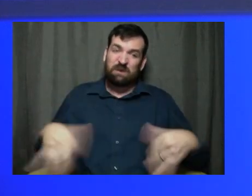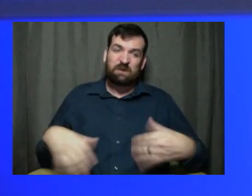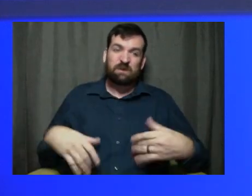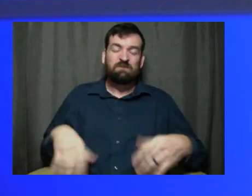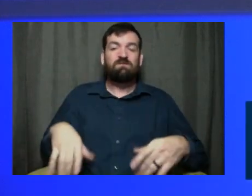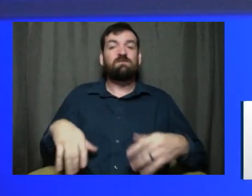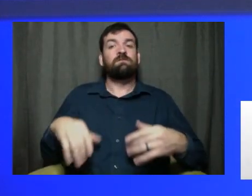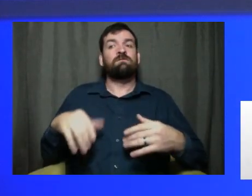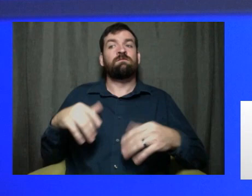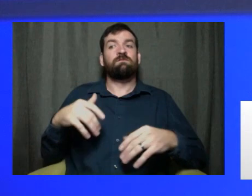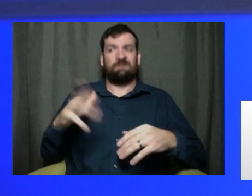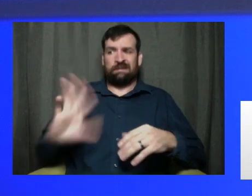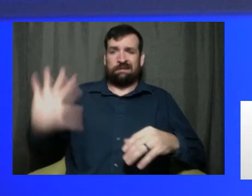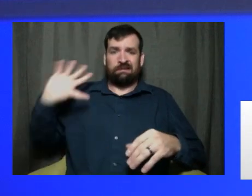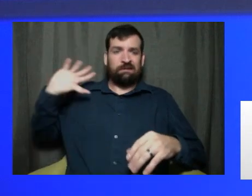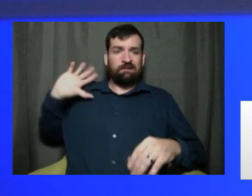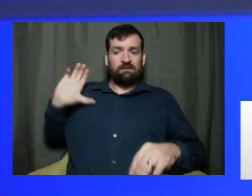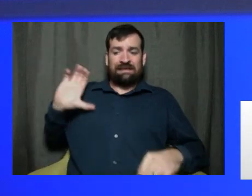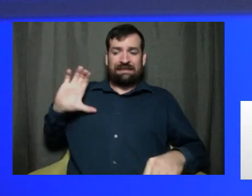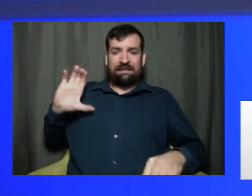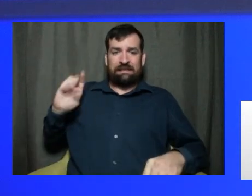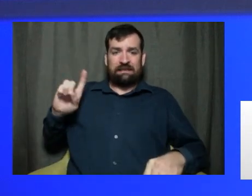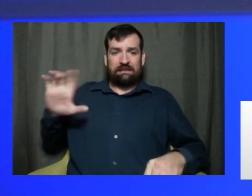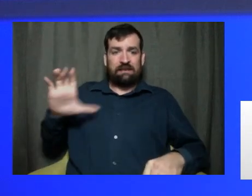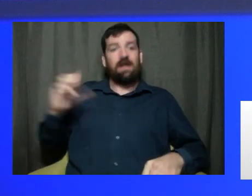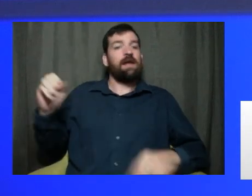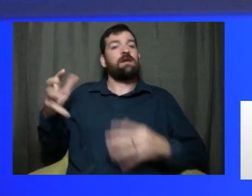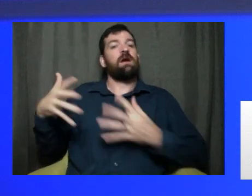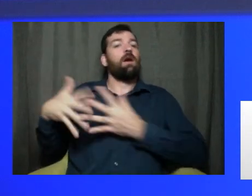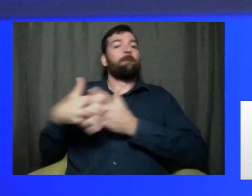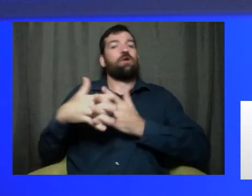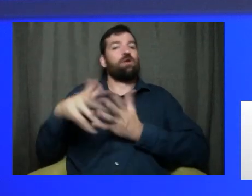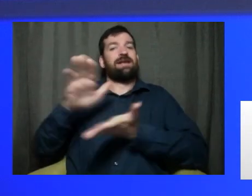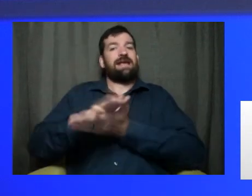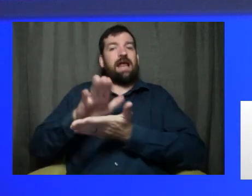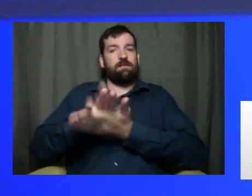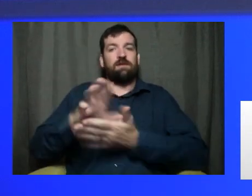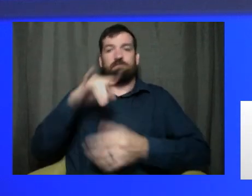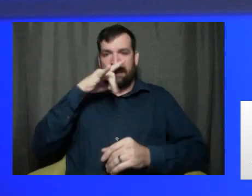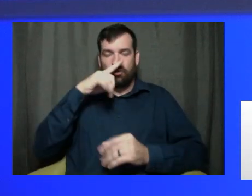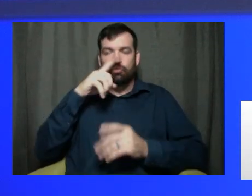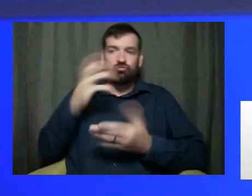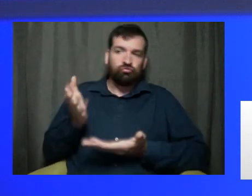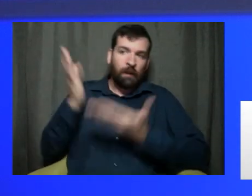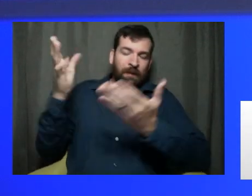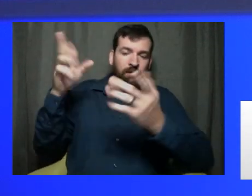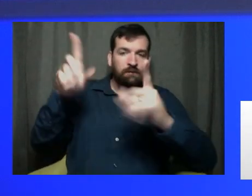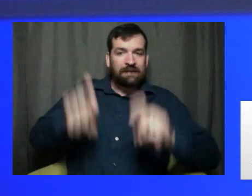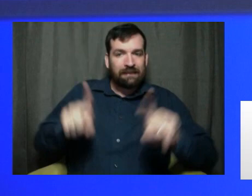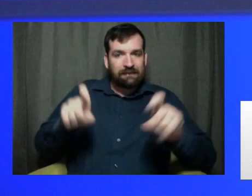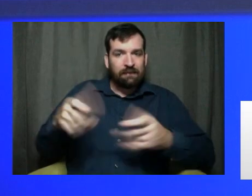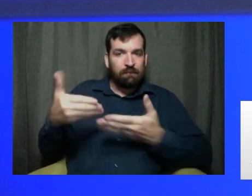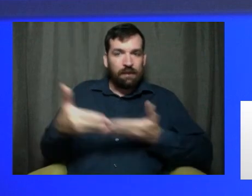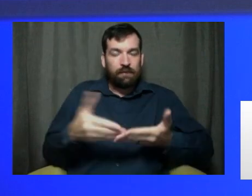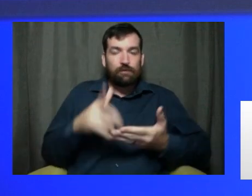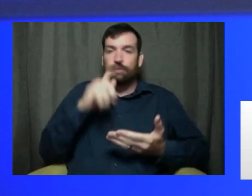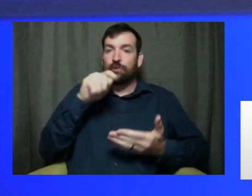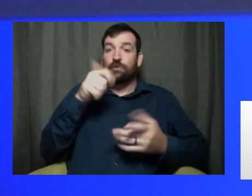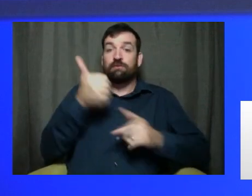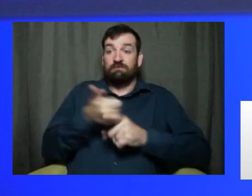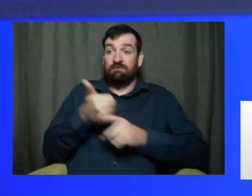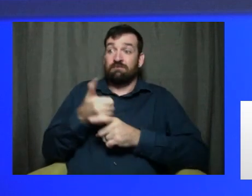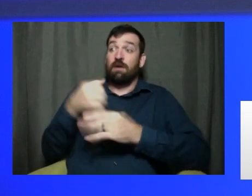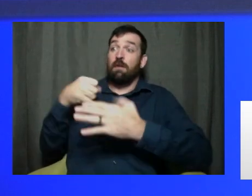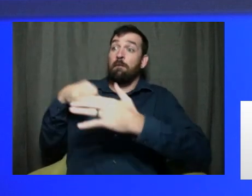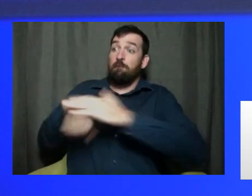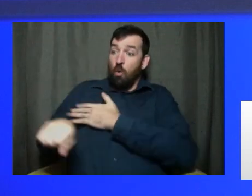Earlier on in COVID, the CDC and the American Academy of Pediatrics recommended screening babies or testing babies who were born to mothers with active